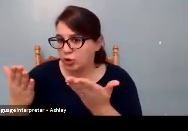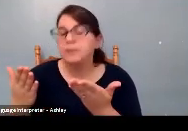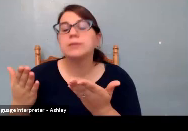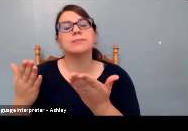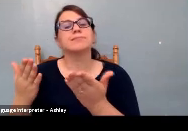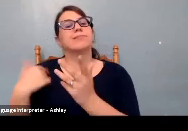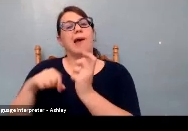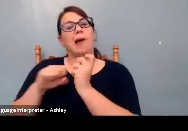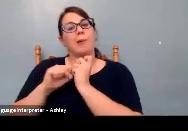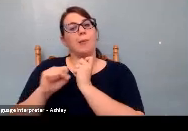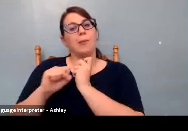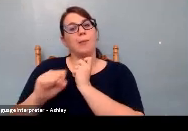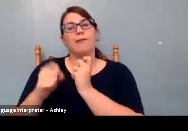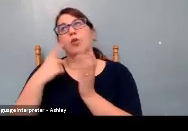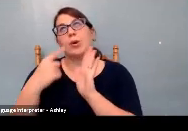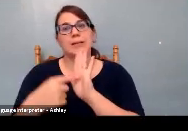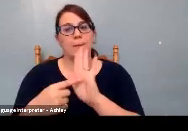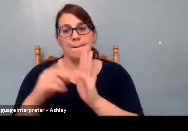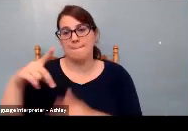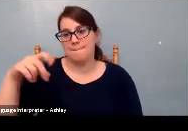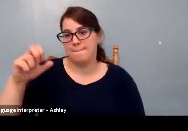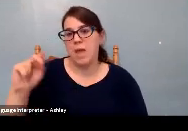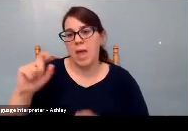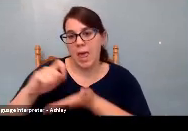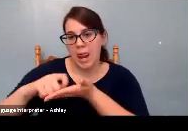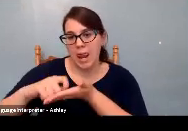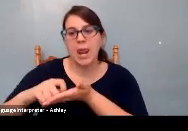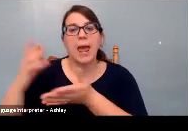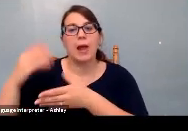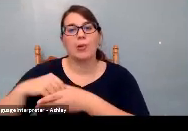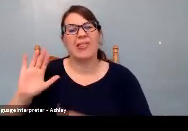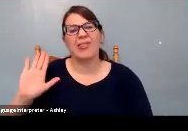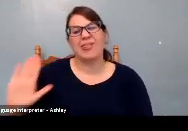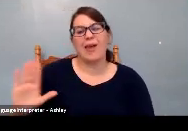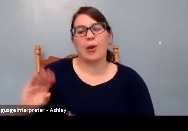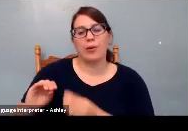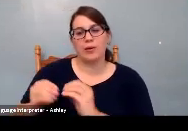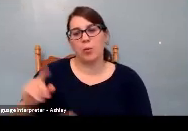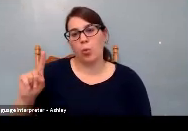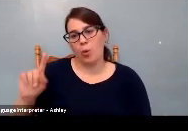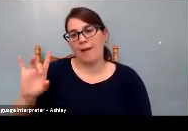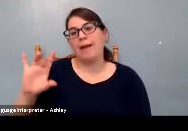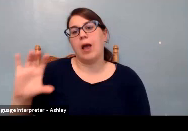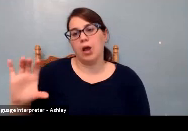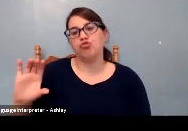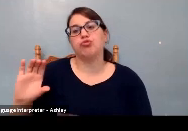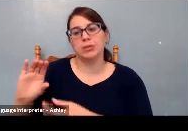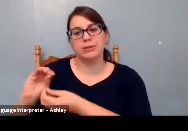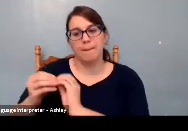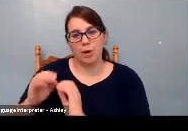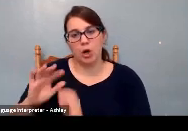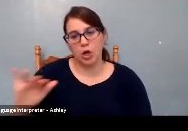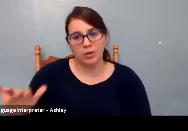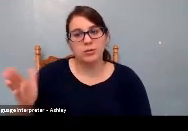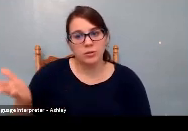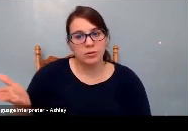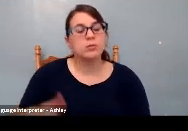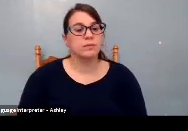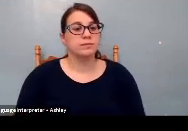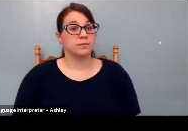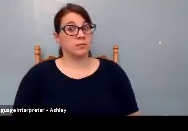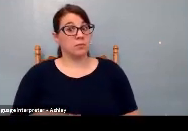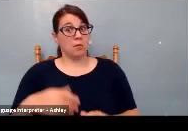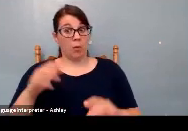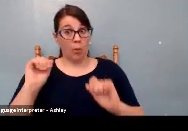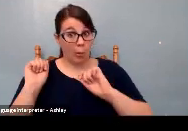merchandise, for example, our pens, it includes the 1-800 number. So we work hard to make sure that all the items that we have, number one, they're